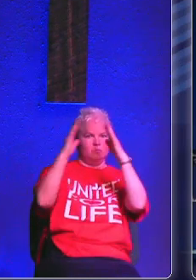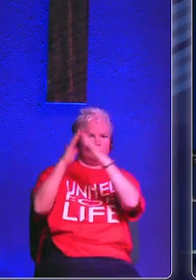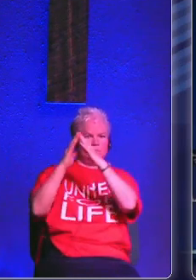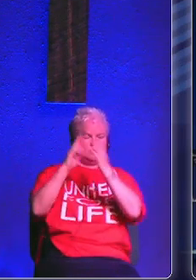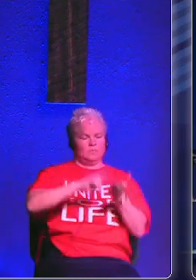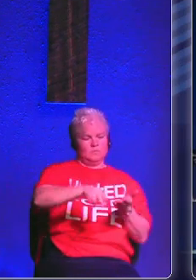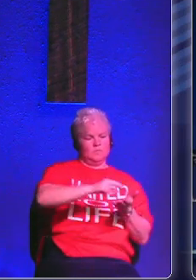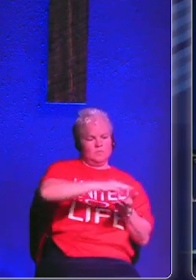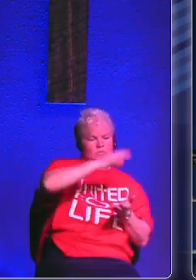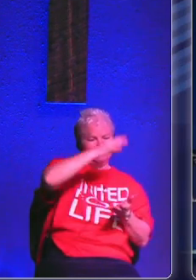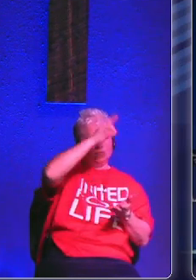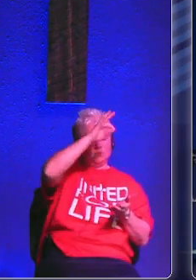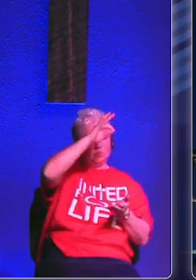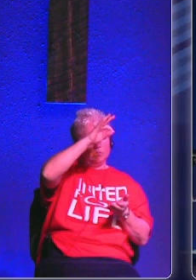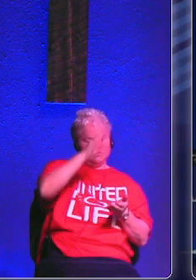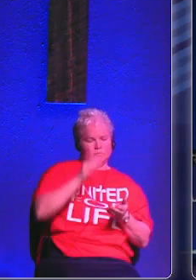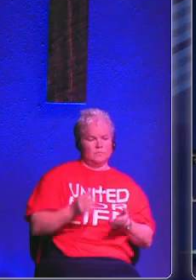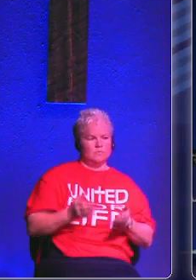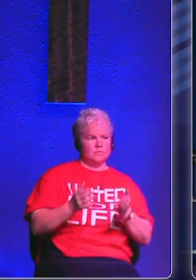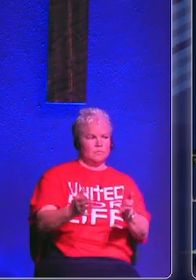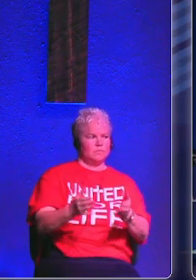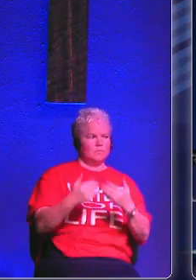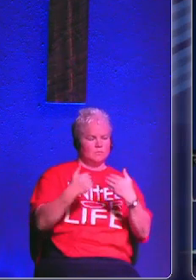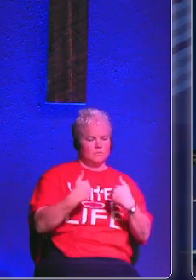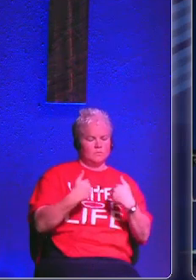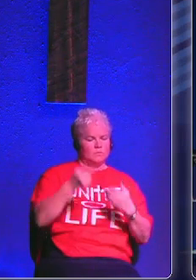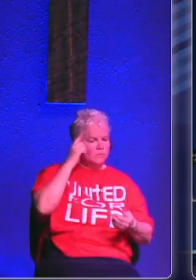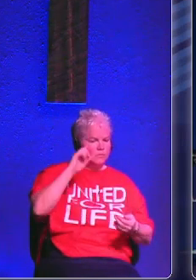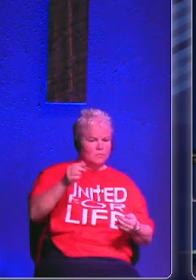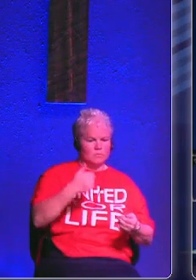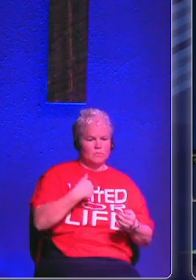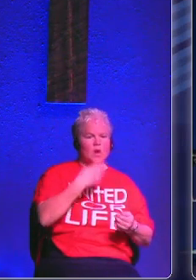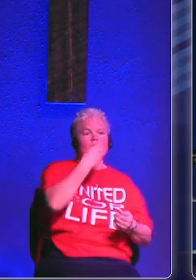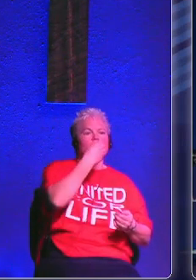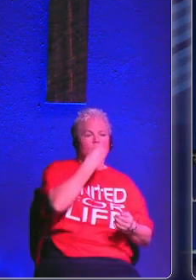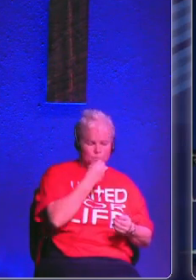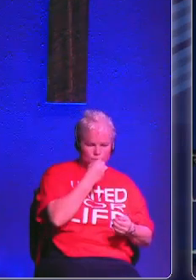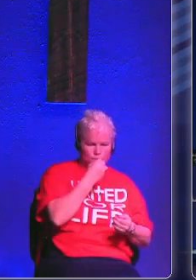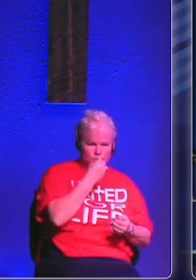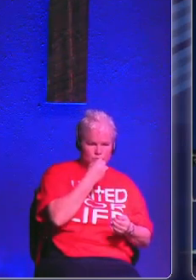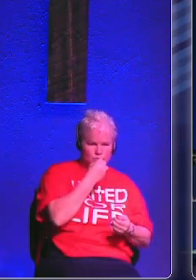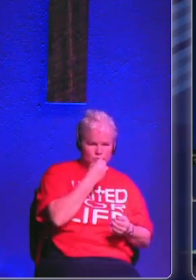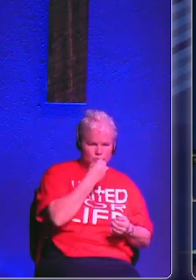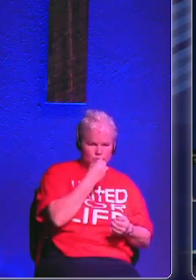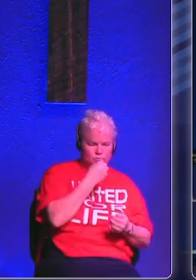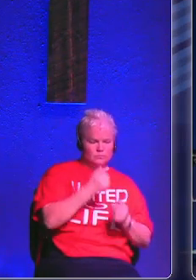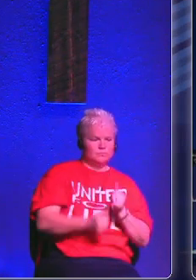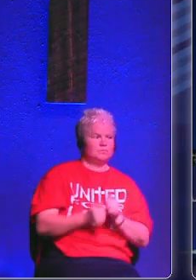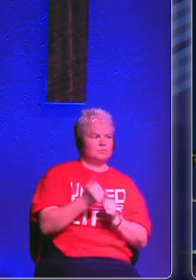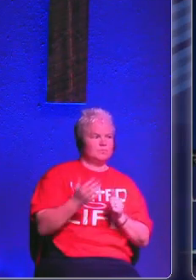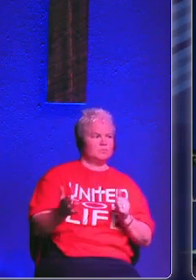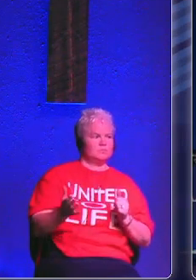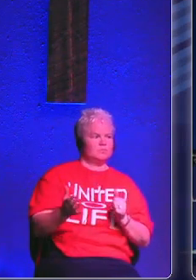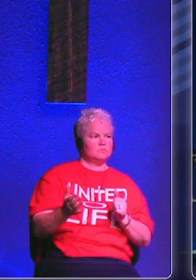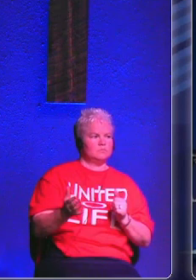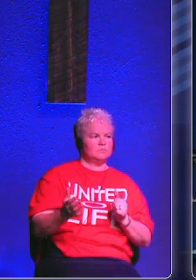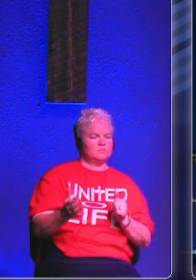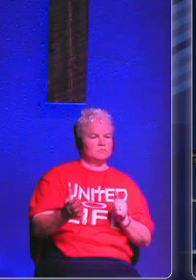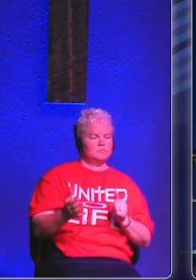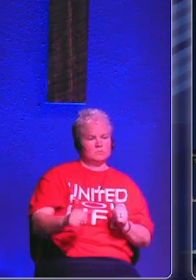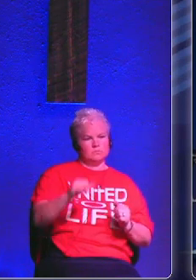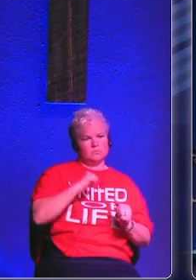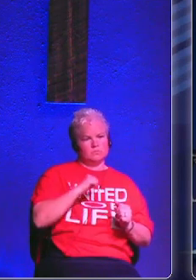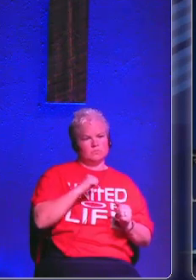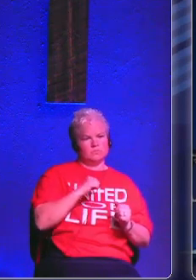community. So Holy Spirit, allow me to speak what you have for me to speak and shut my mouth. Everything else, help me to step aside